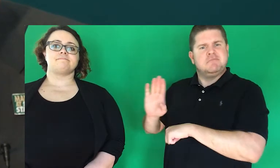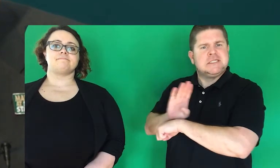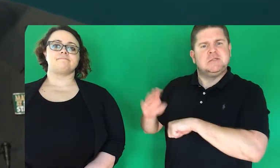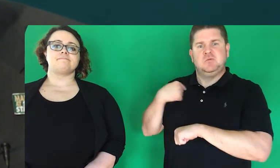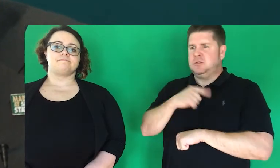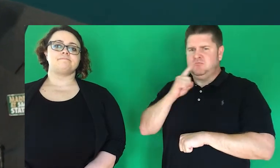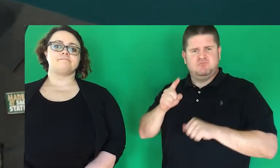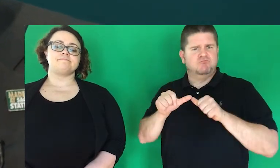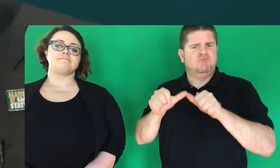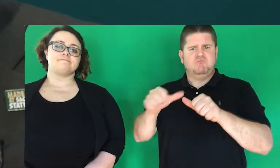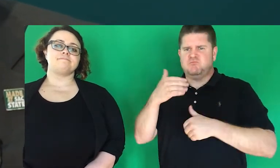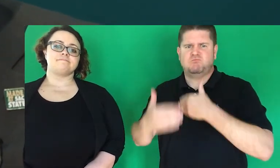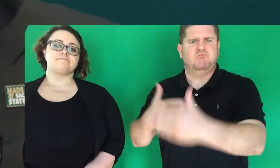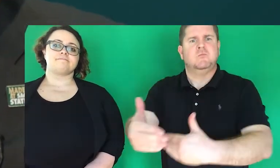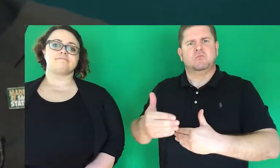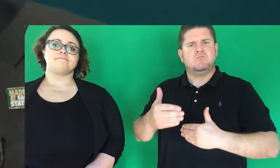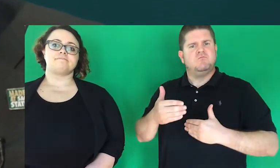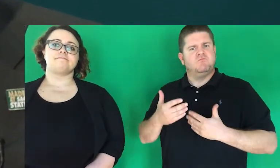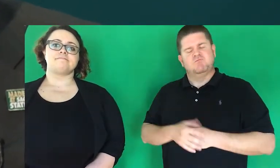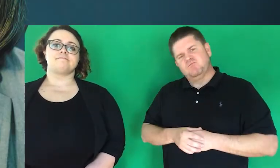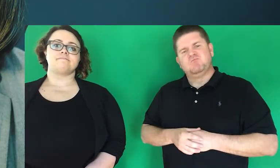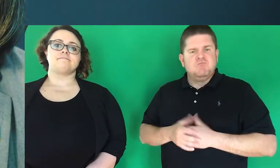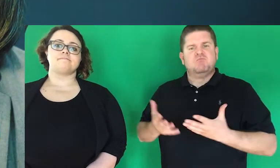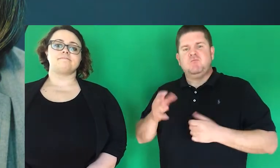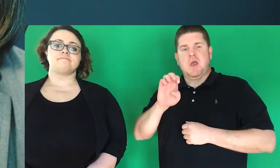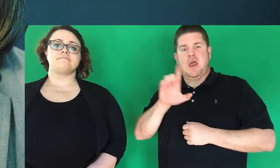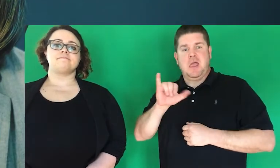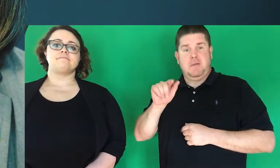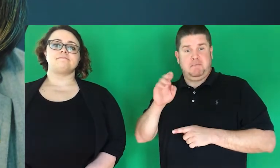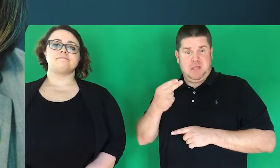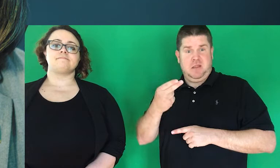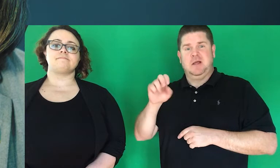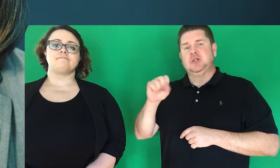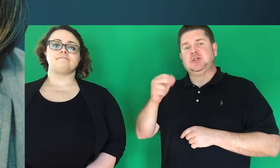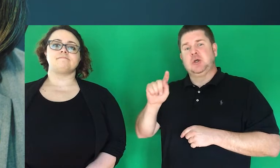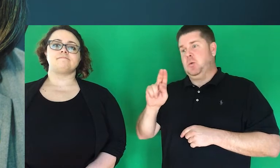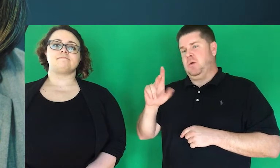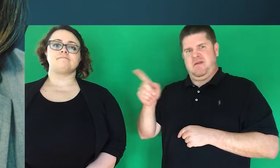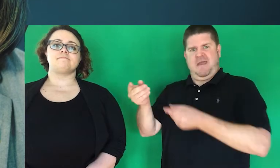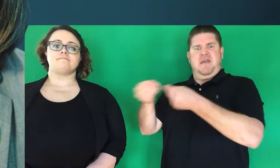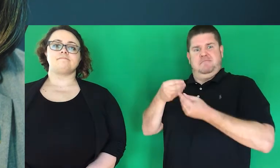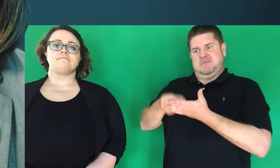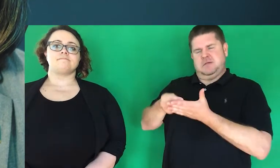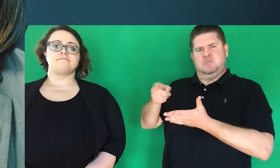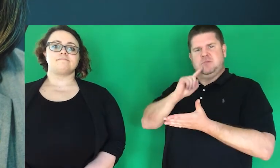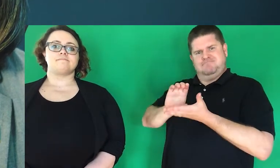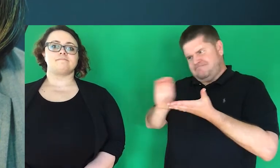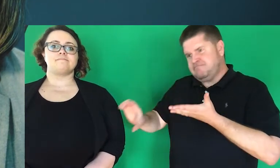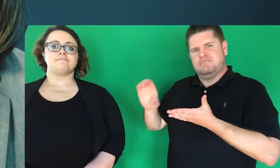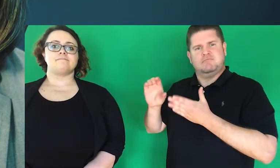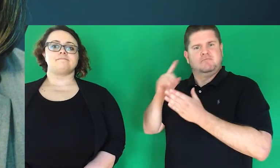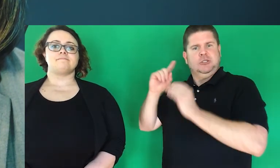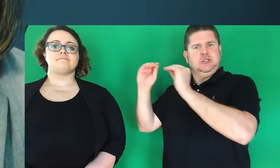been moving forward. And Elizabeth Shattuck, giving us money for an endowed professorship